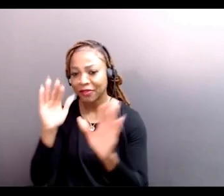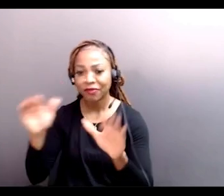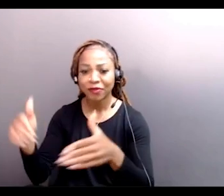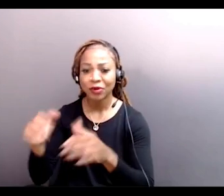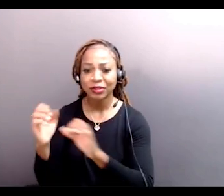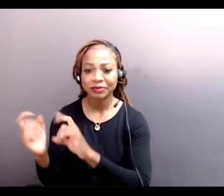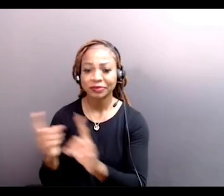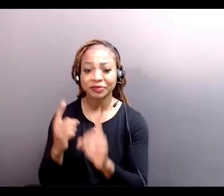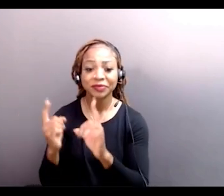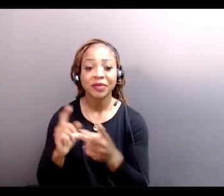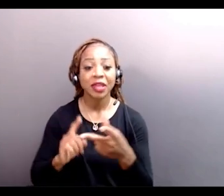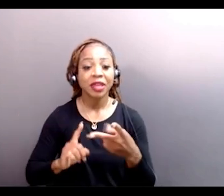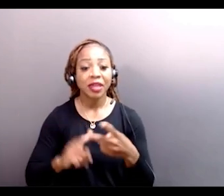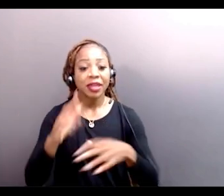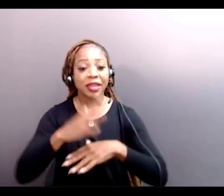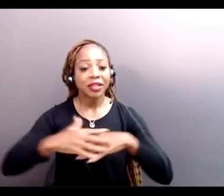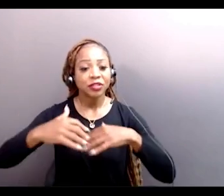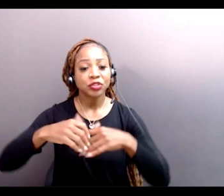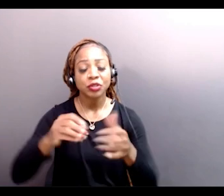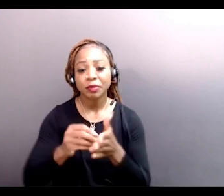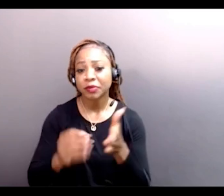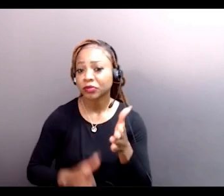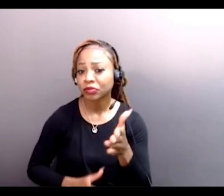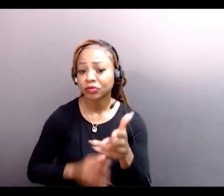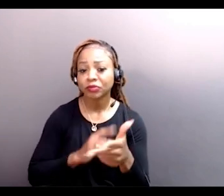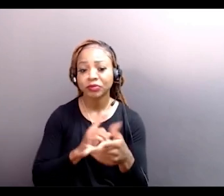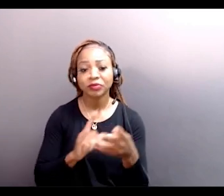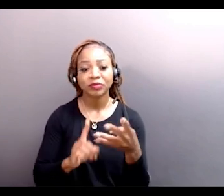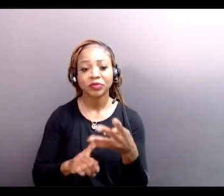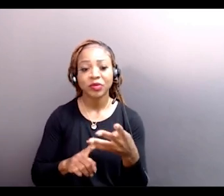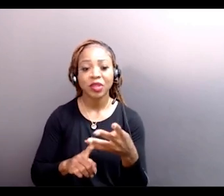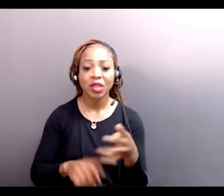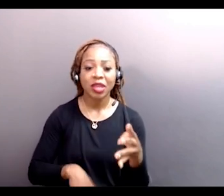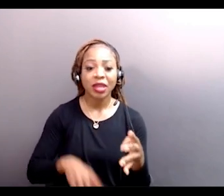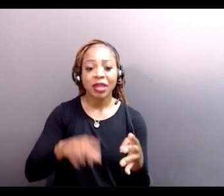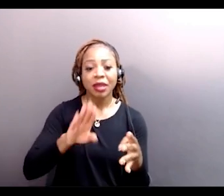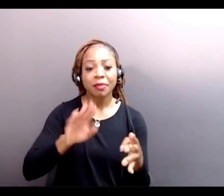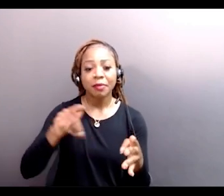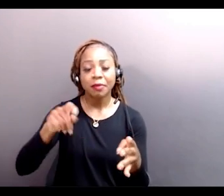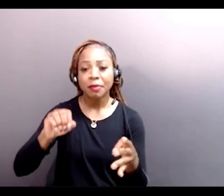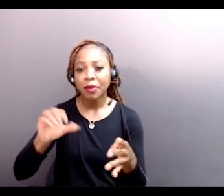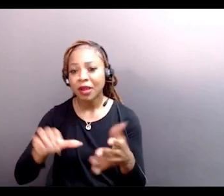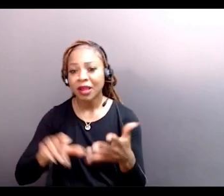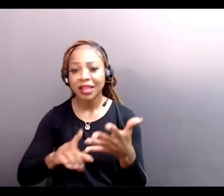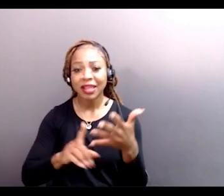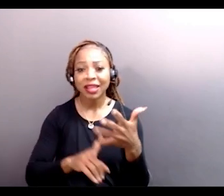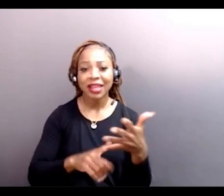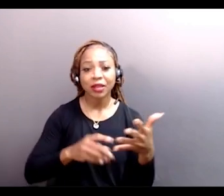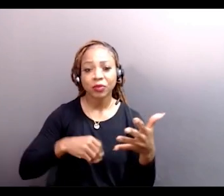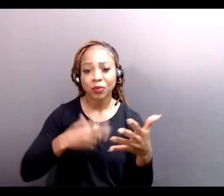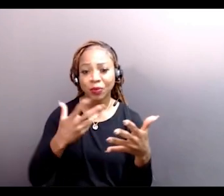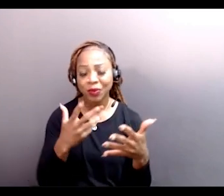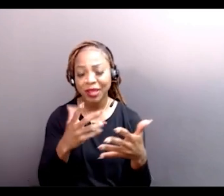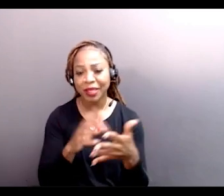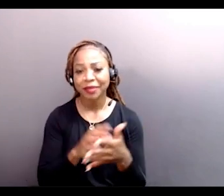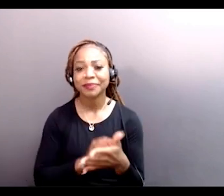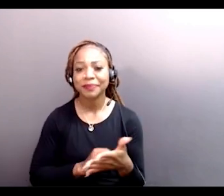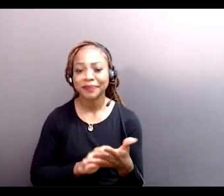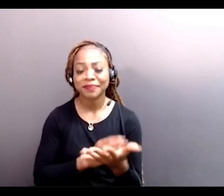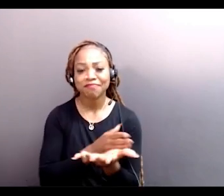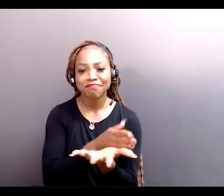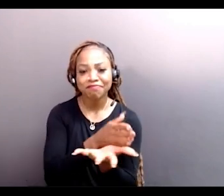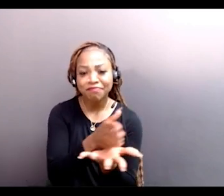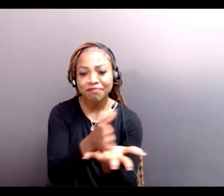learners pathway, an Indigenous learners pathway, racialized learners pathway, and a white learners pathway. And